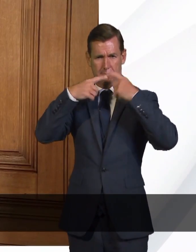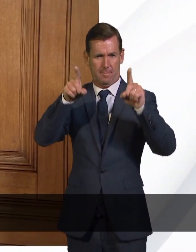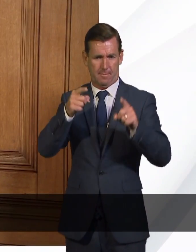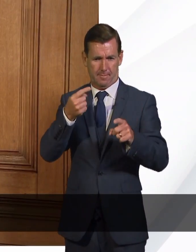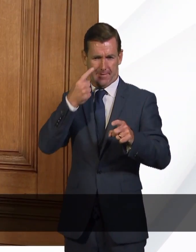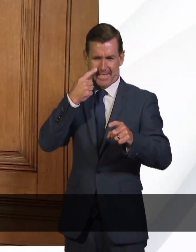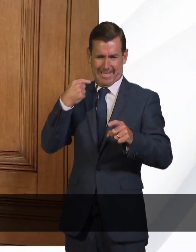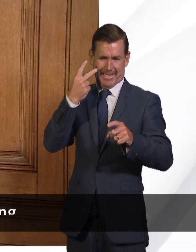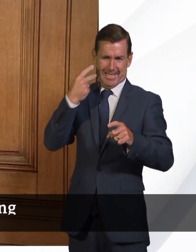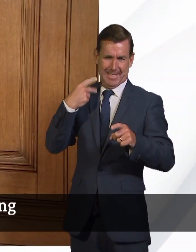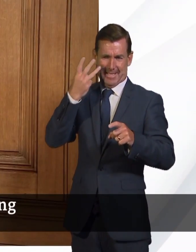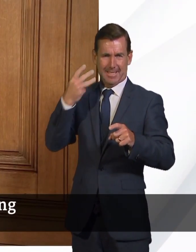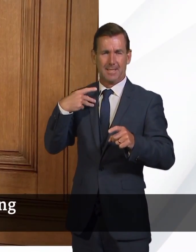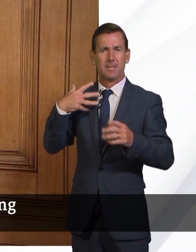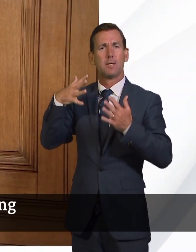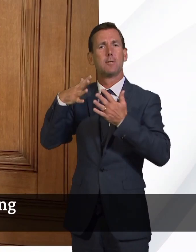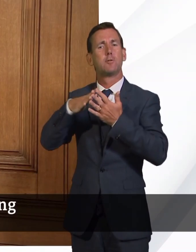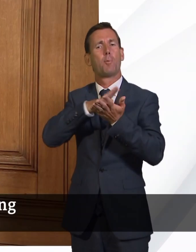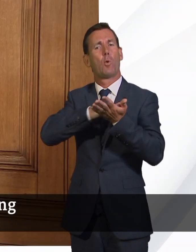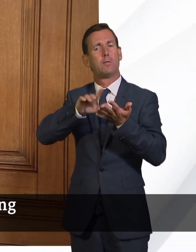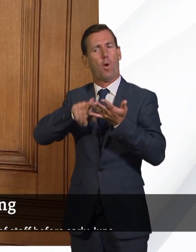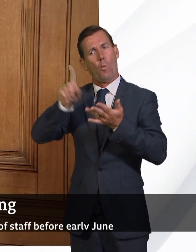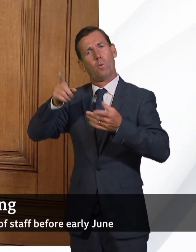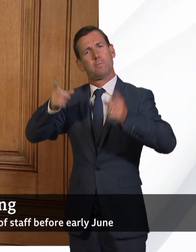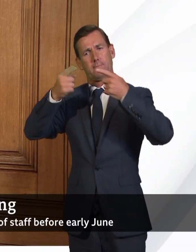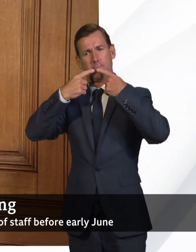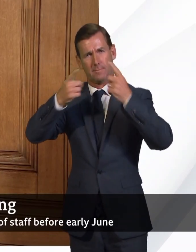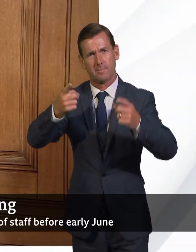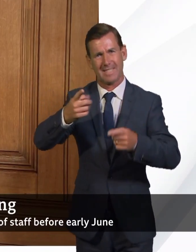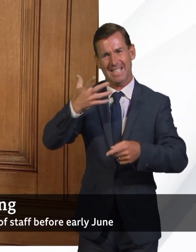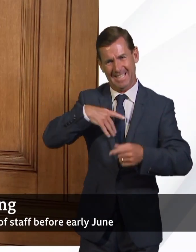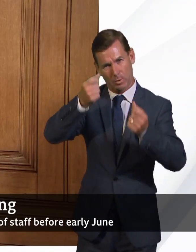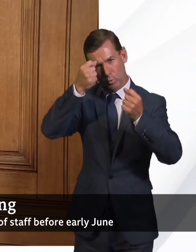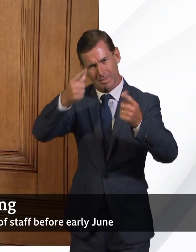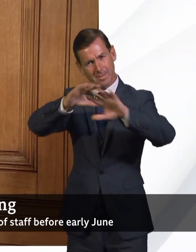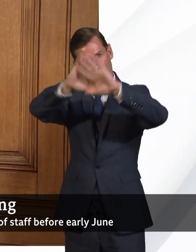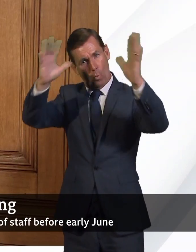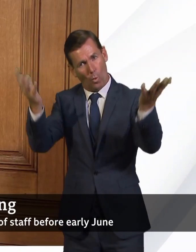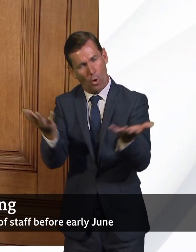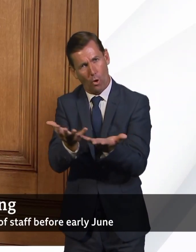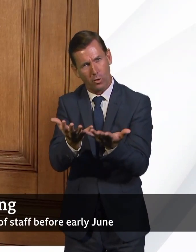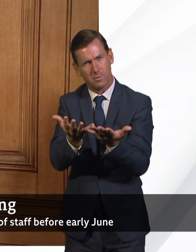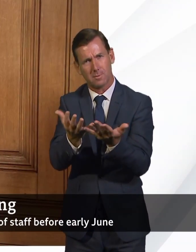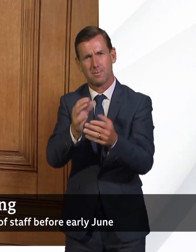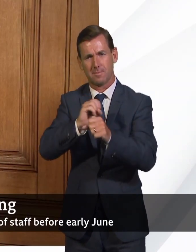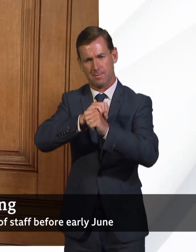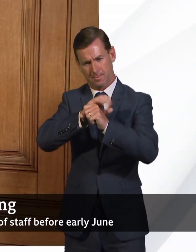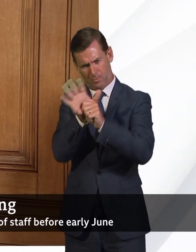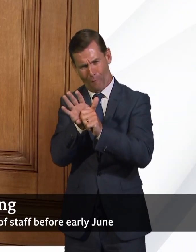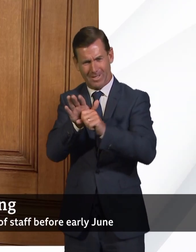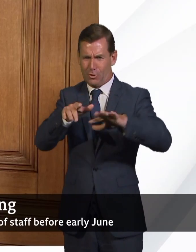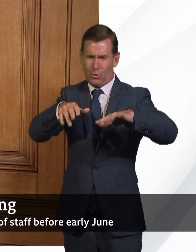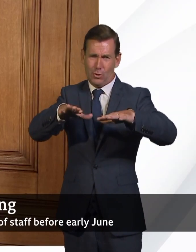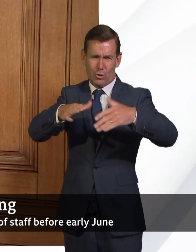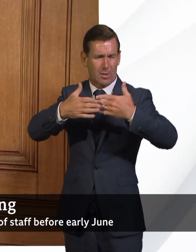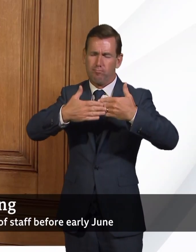where I think the reality of COVID in global terms, not just in the UK, was put forward. And I